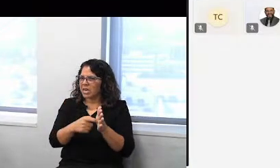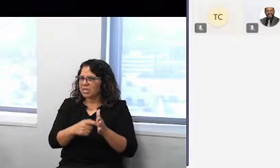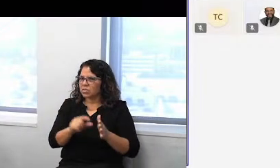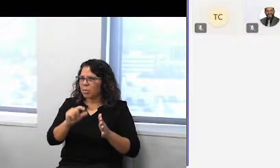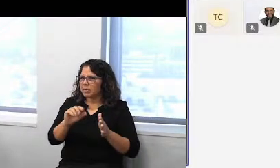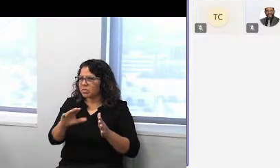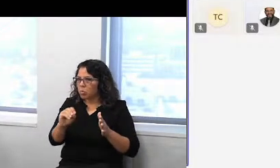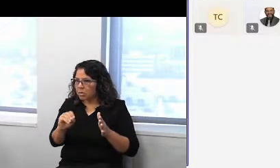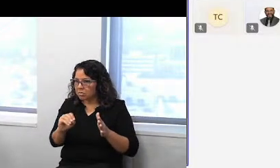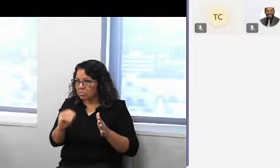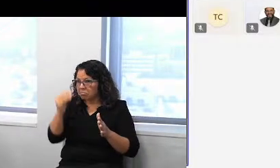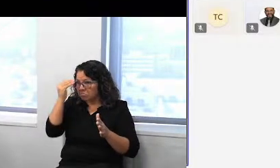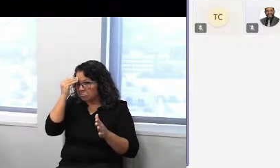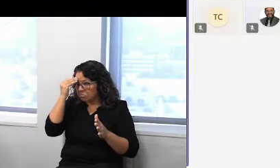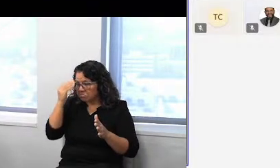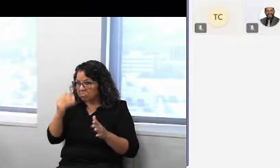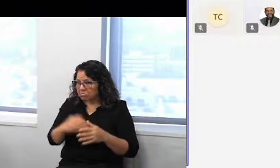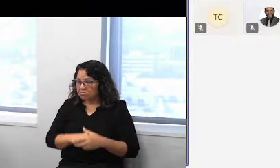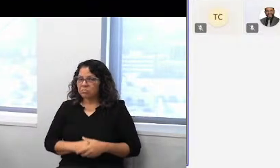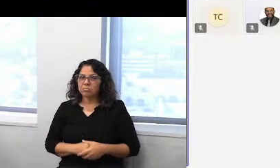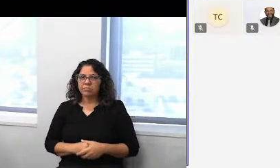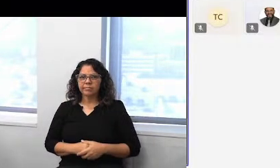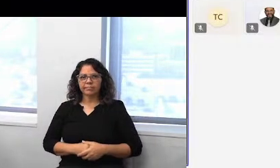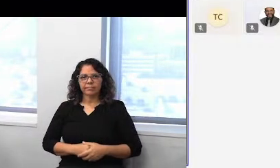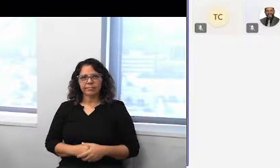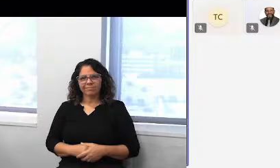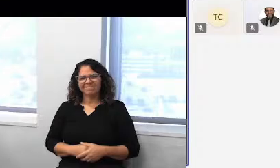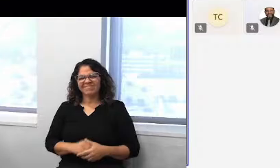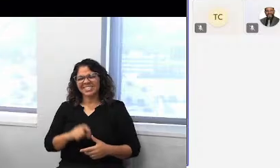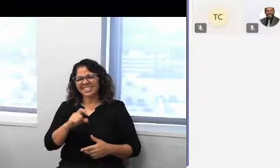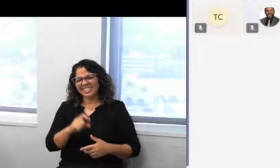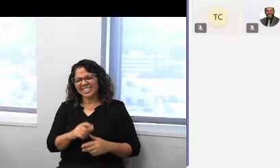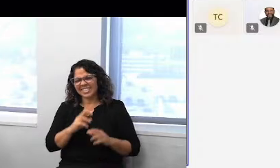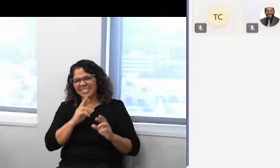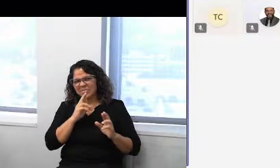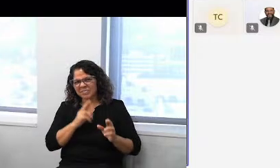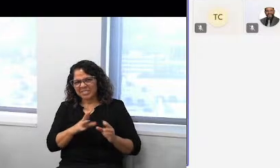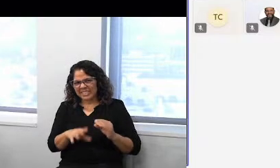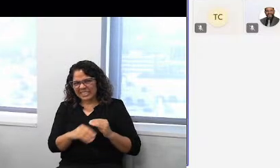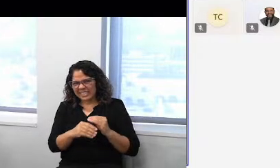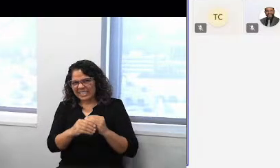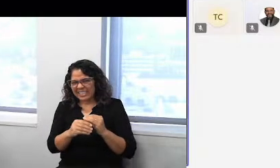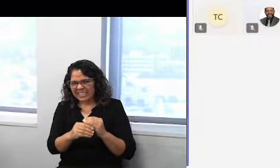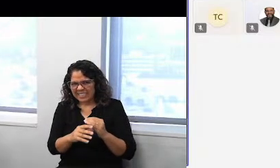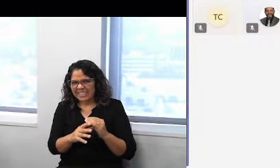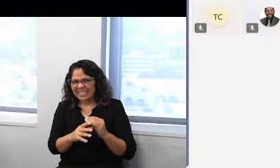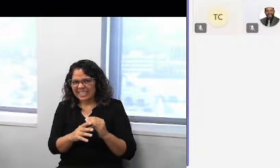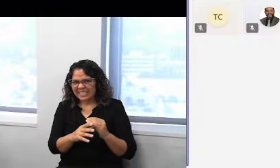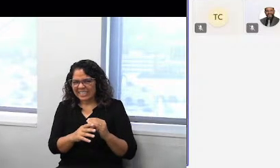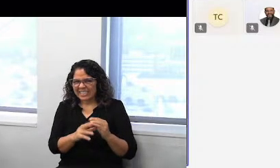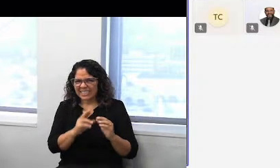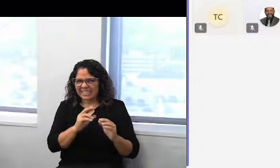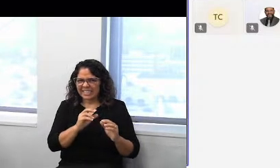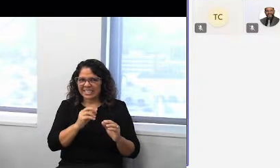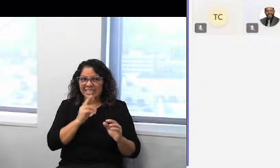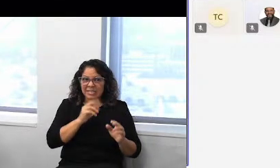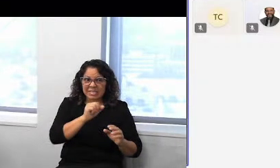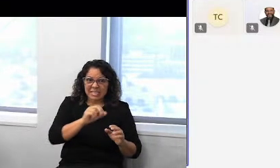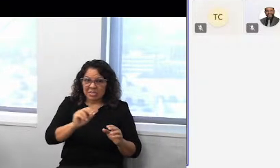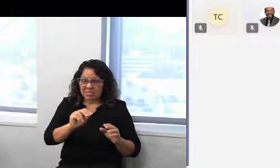I might have to say more than yes or no on this one, if that's okay. Please. Yeah. And thank you for asking. You have my permission.